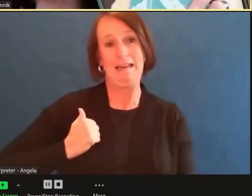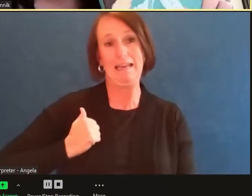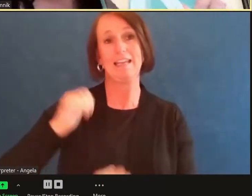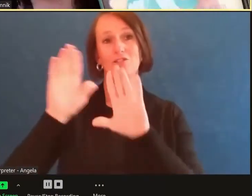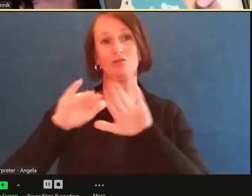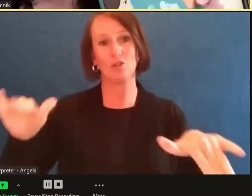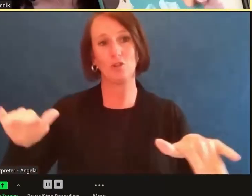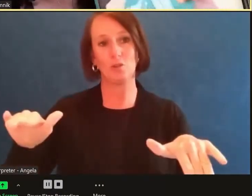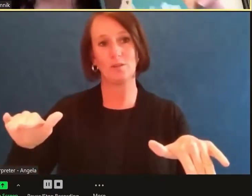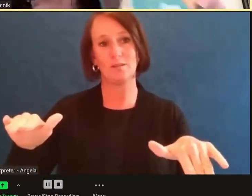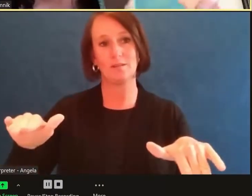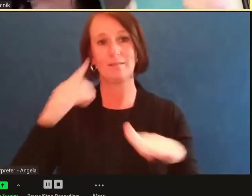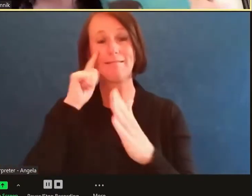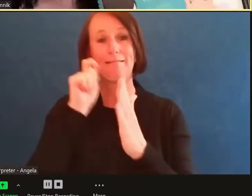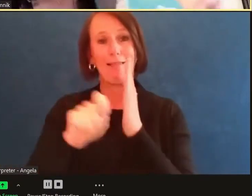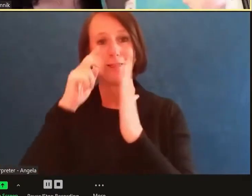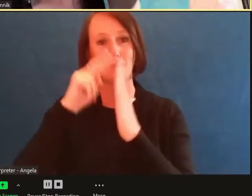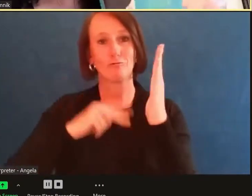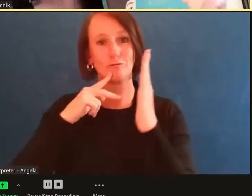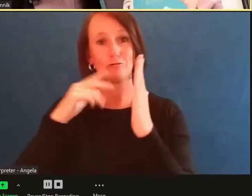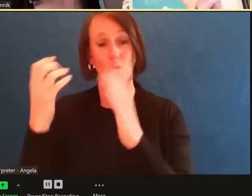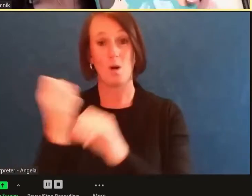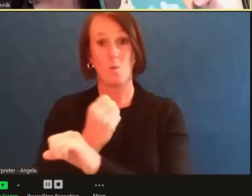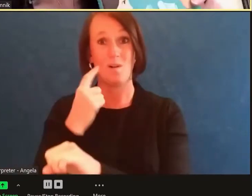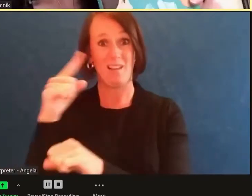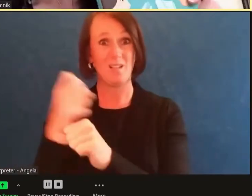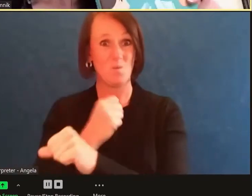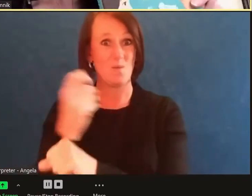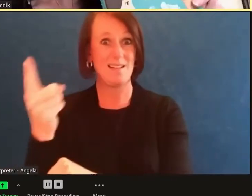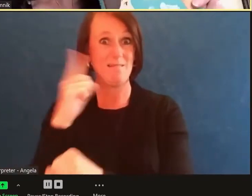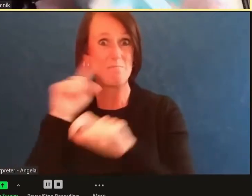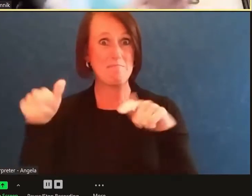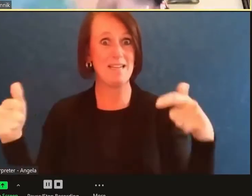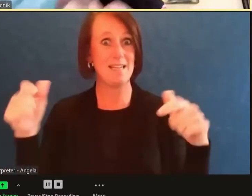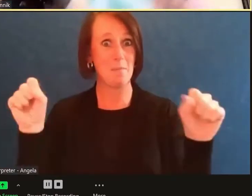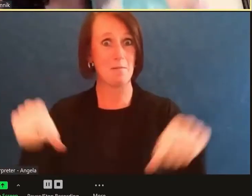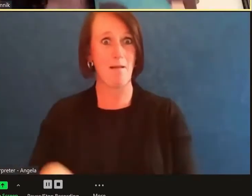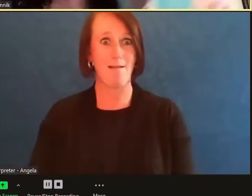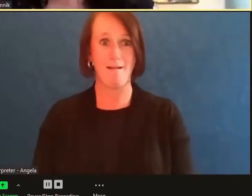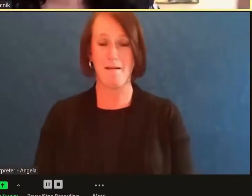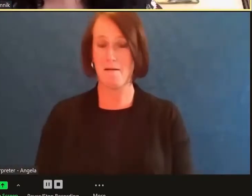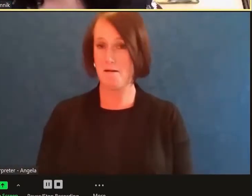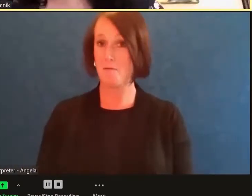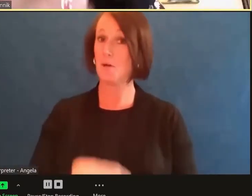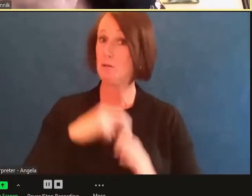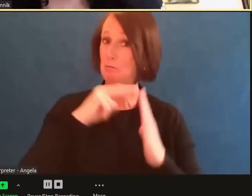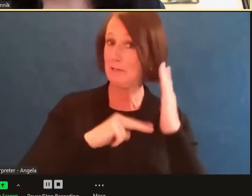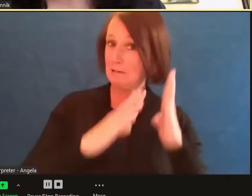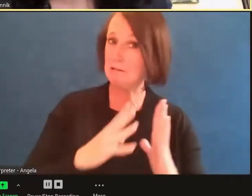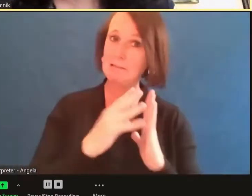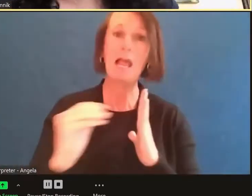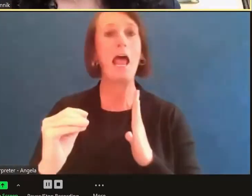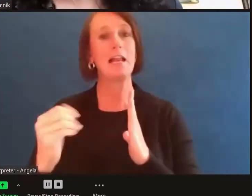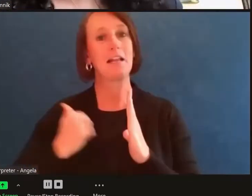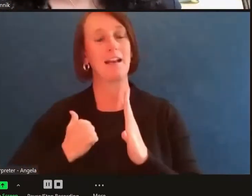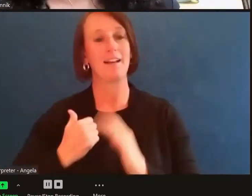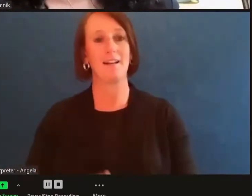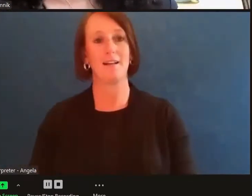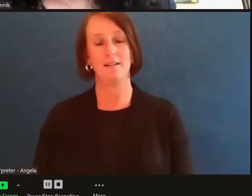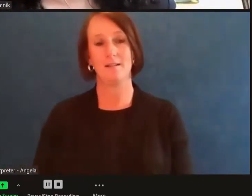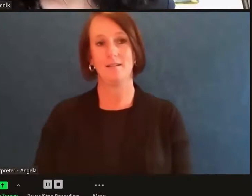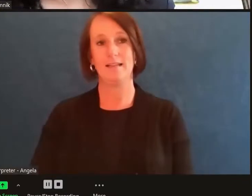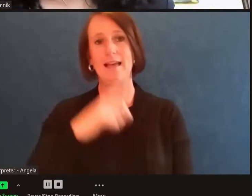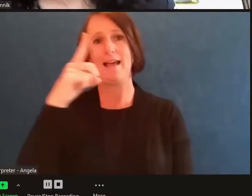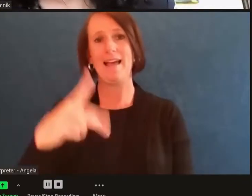book, and you could win big with this one. So with our readers and maybe with Canada. Actually, you're half